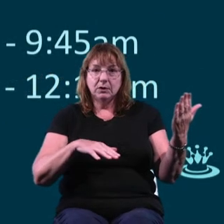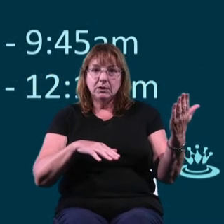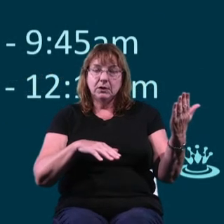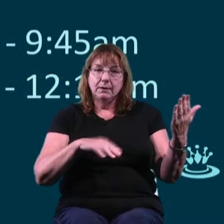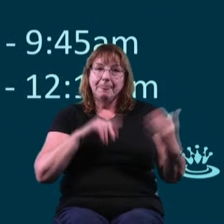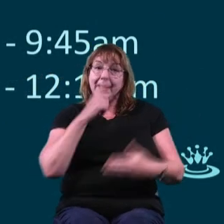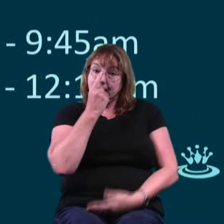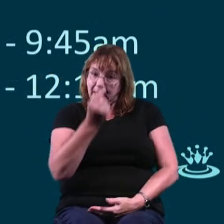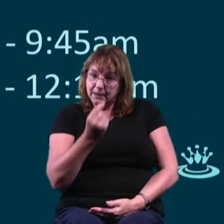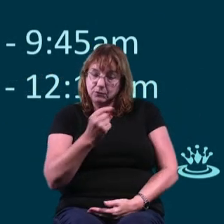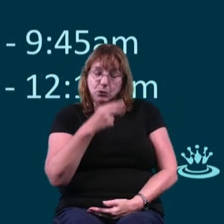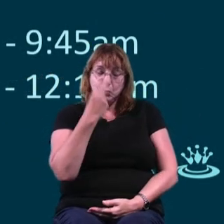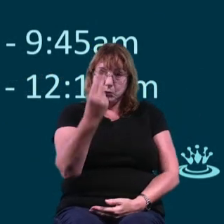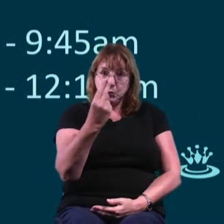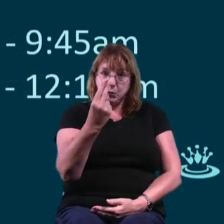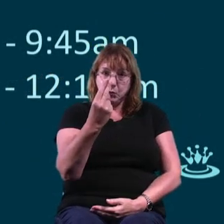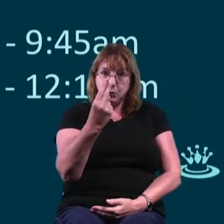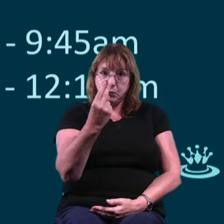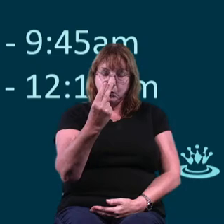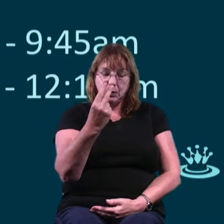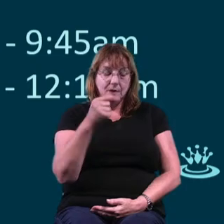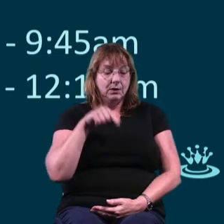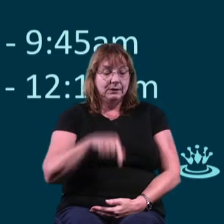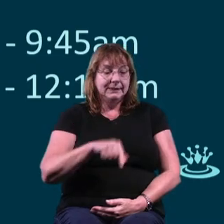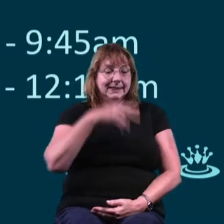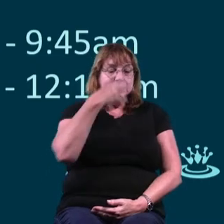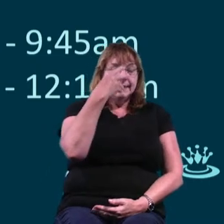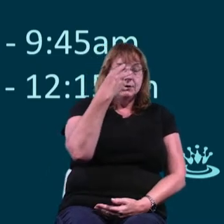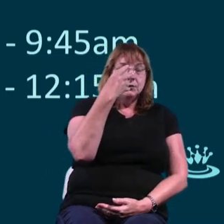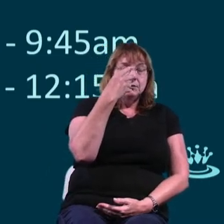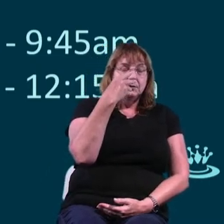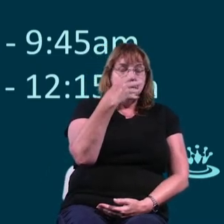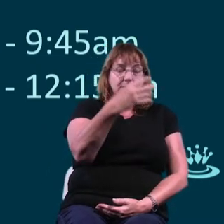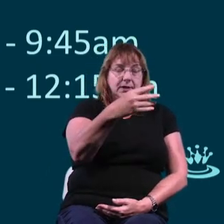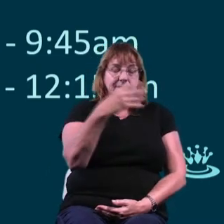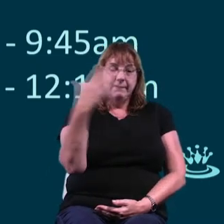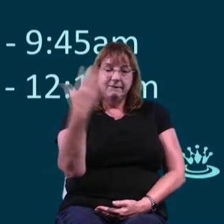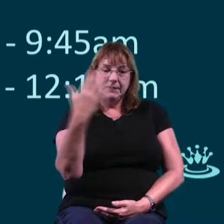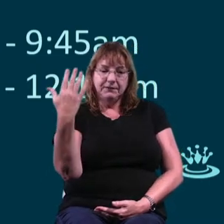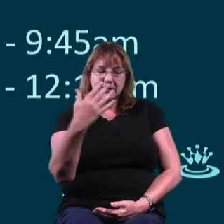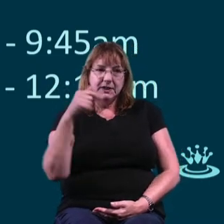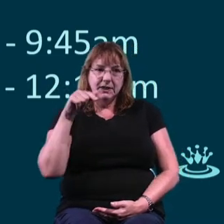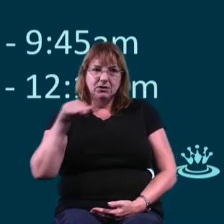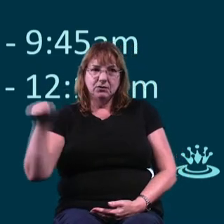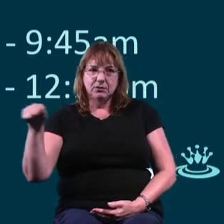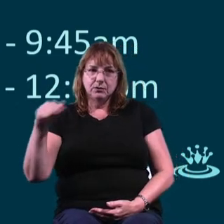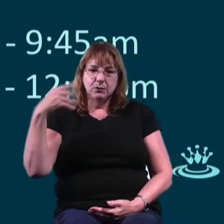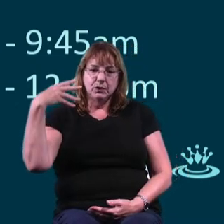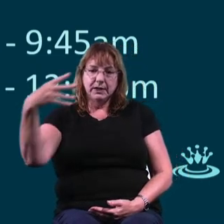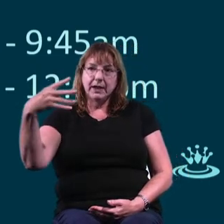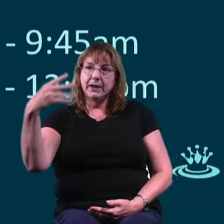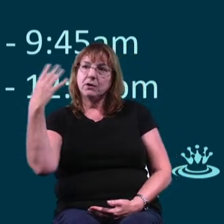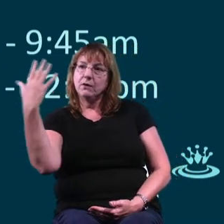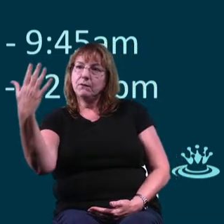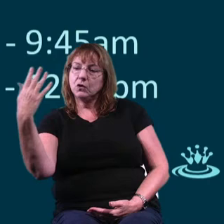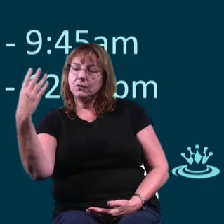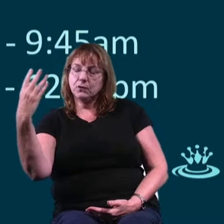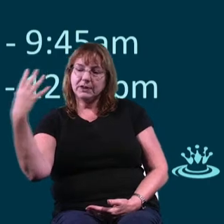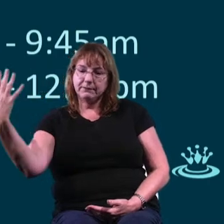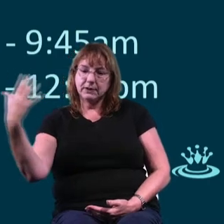at 9:15 till 9:45, and then 10:45 till